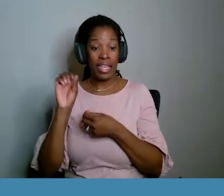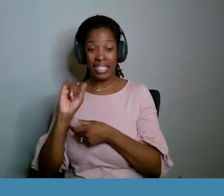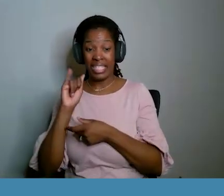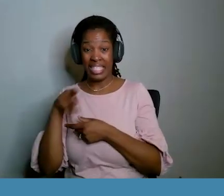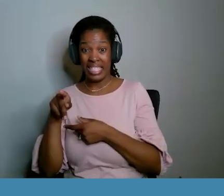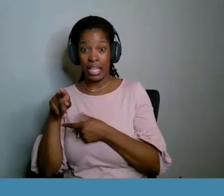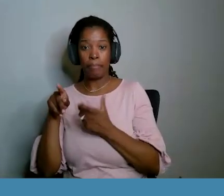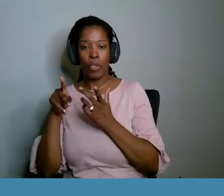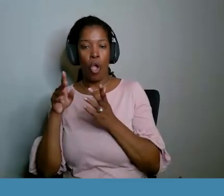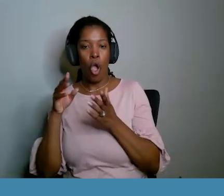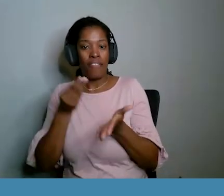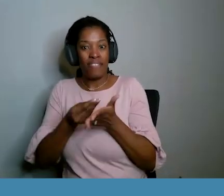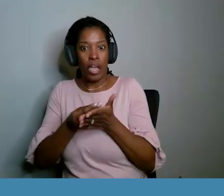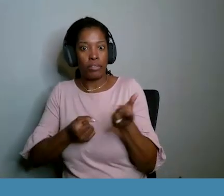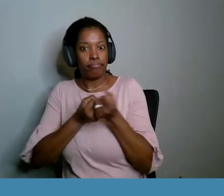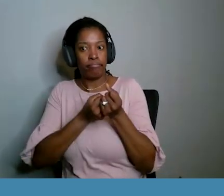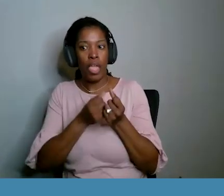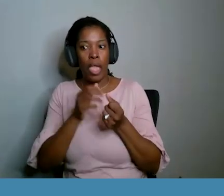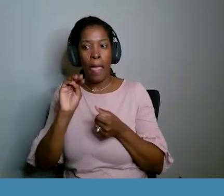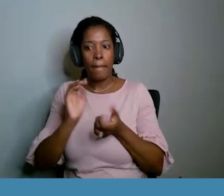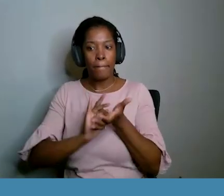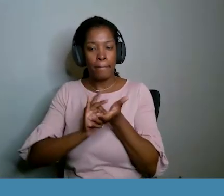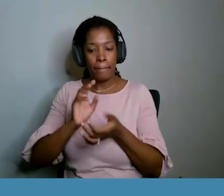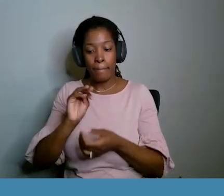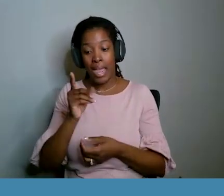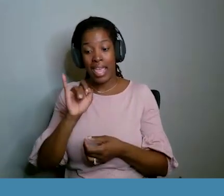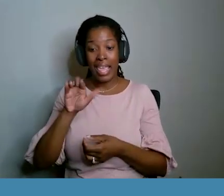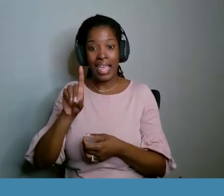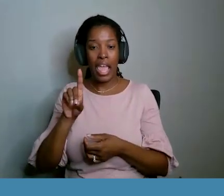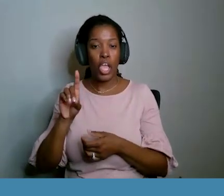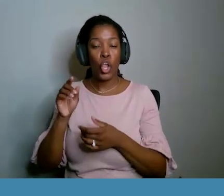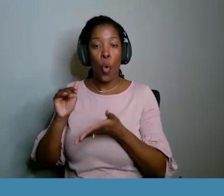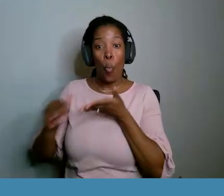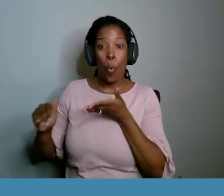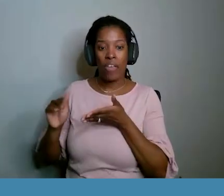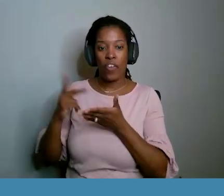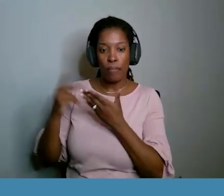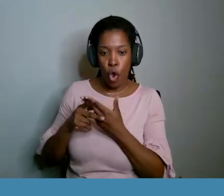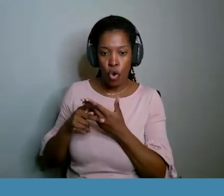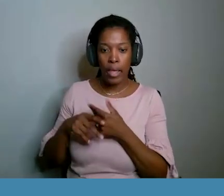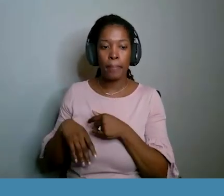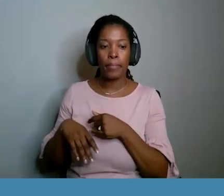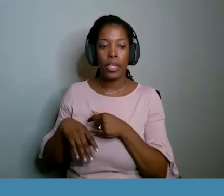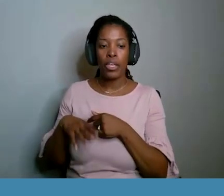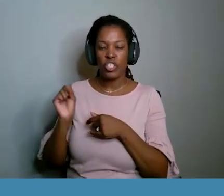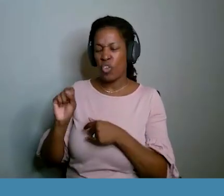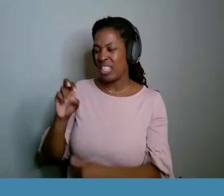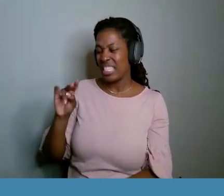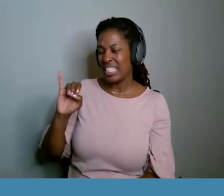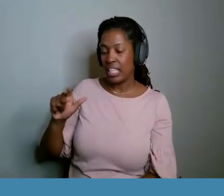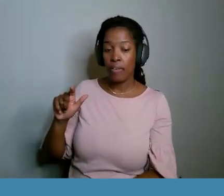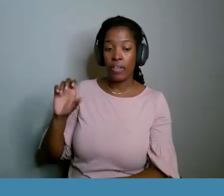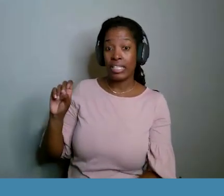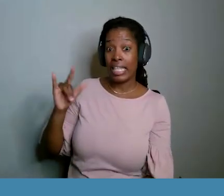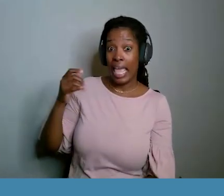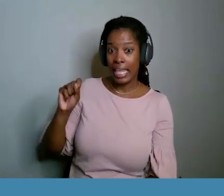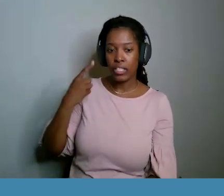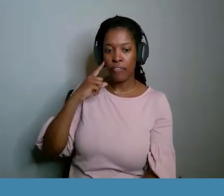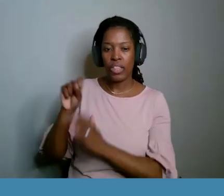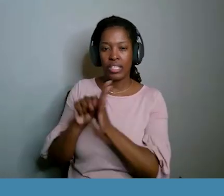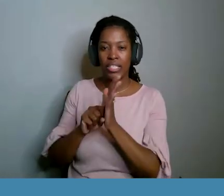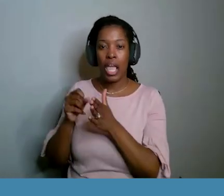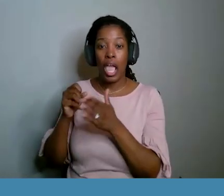waiver program. And so, like I said, this is similar to the civil setting of the state hospitals, but for youth under the age of